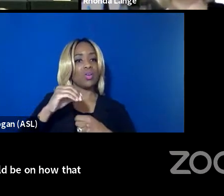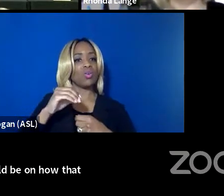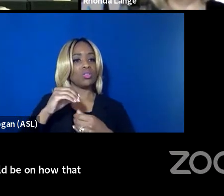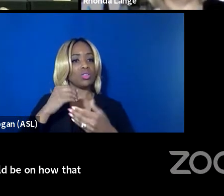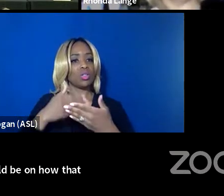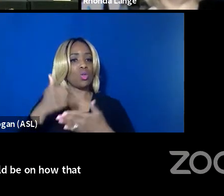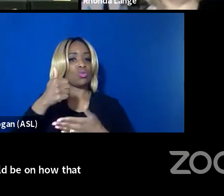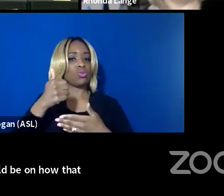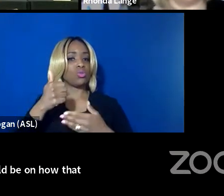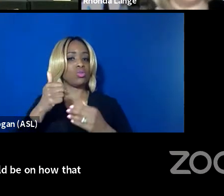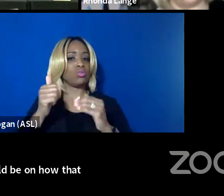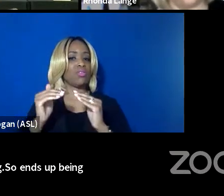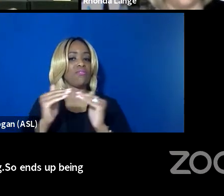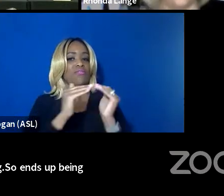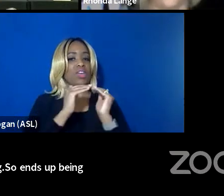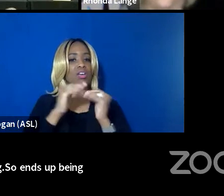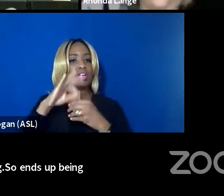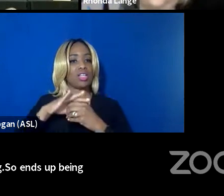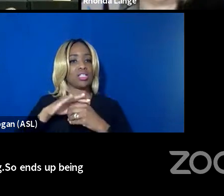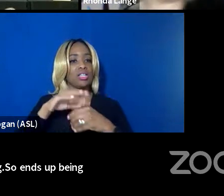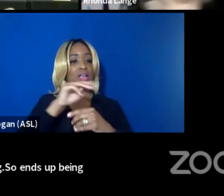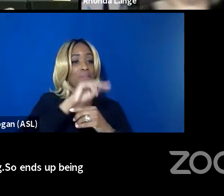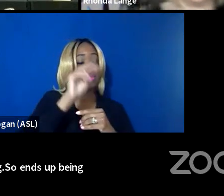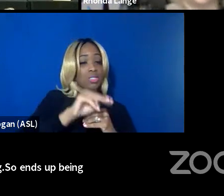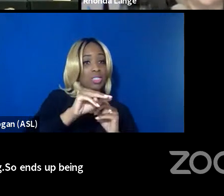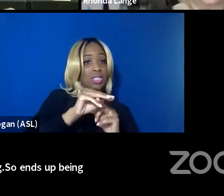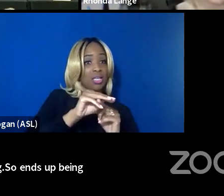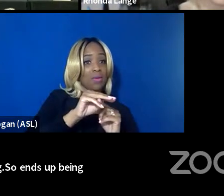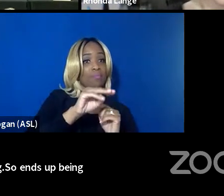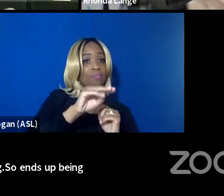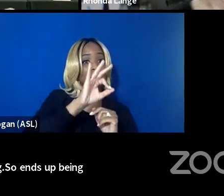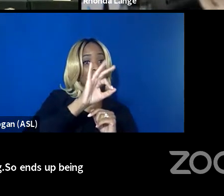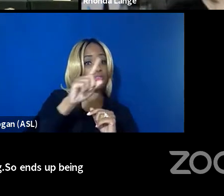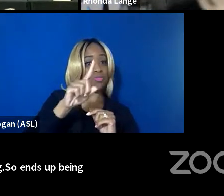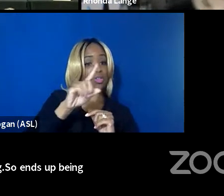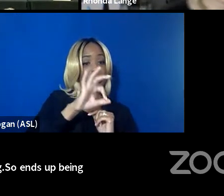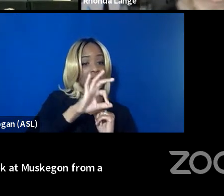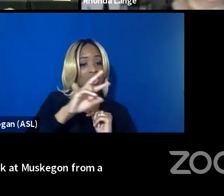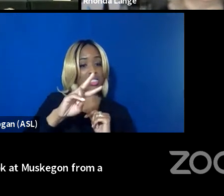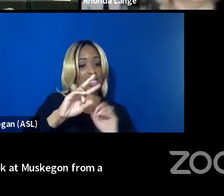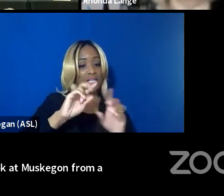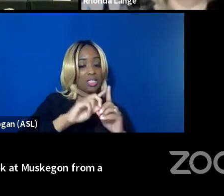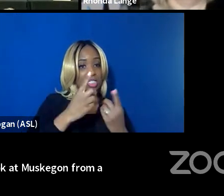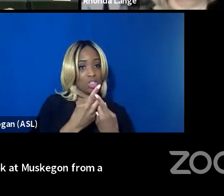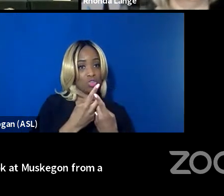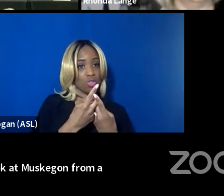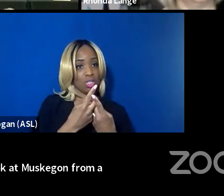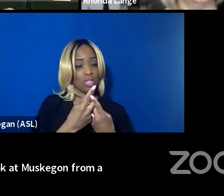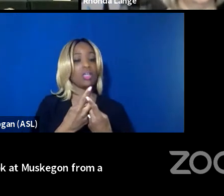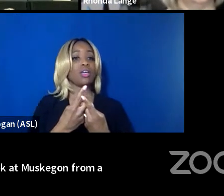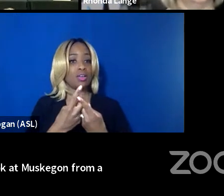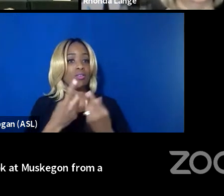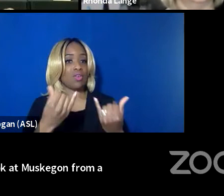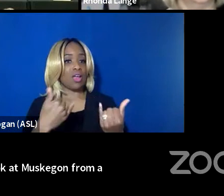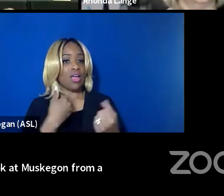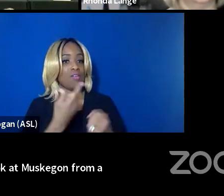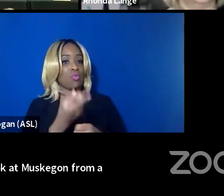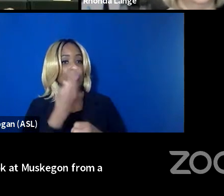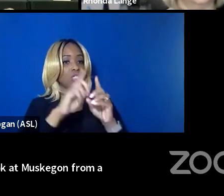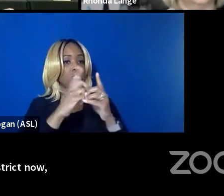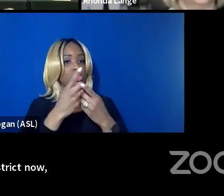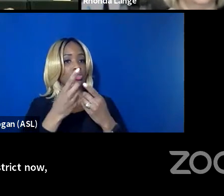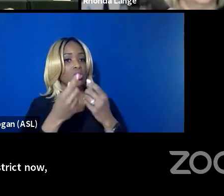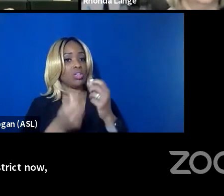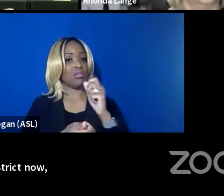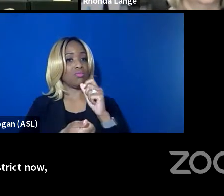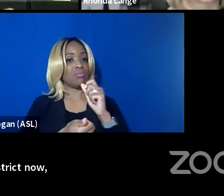to a fair election. If you look at Muskegon from the 91st and 92nd district now, you have one district that predominantly